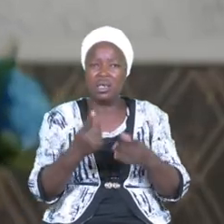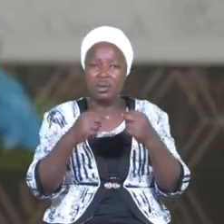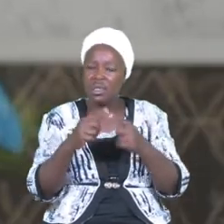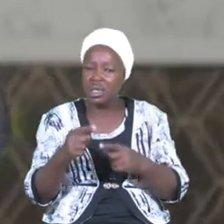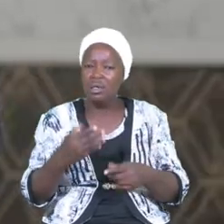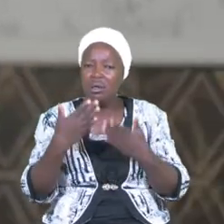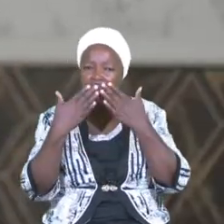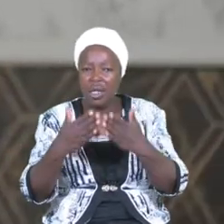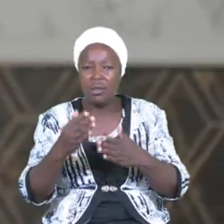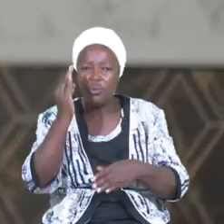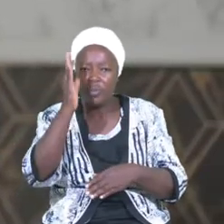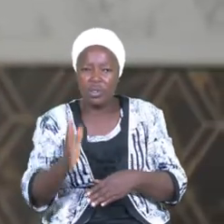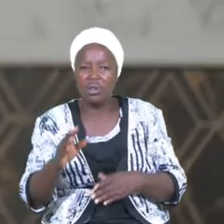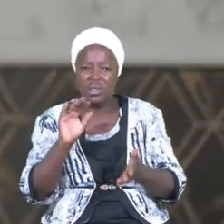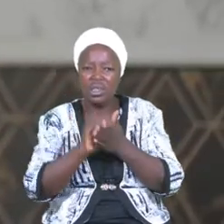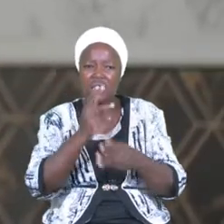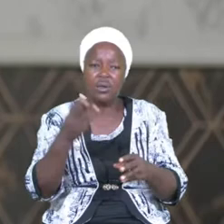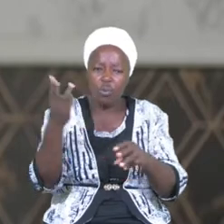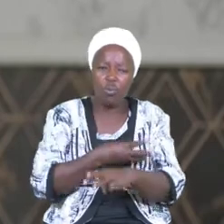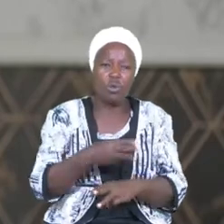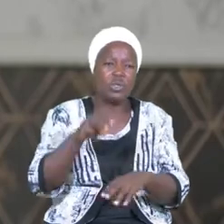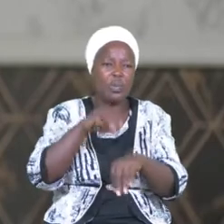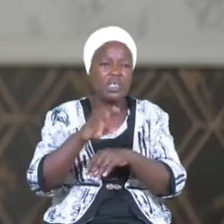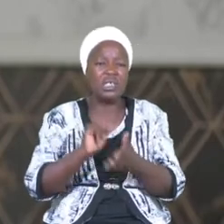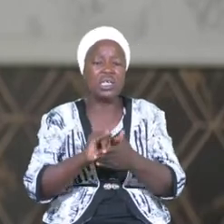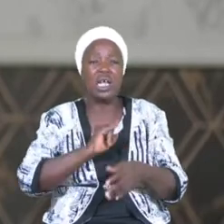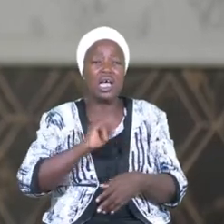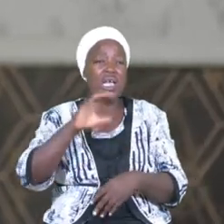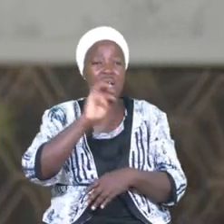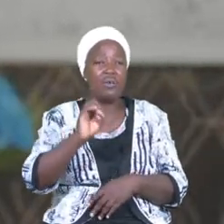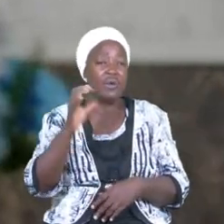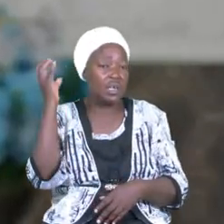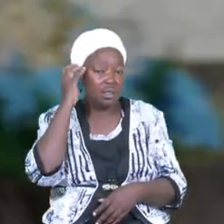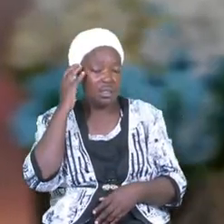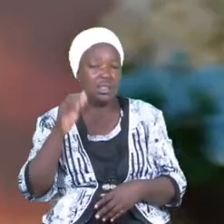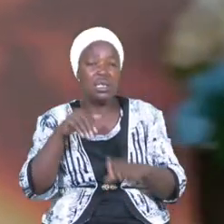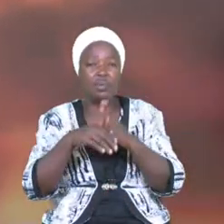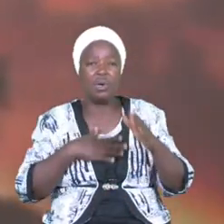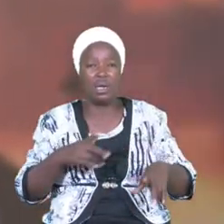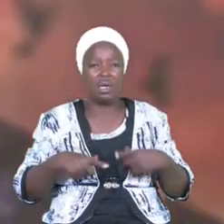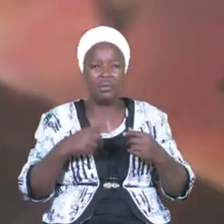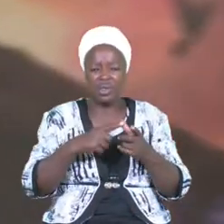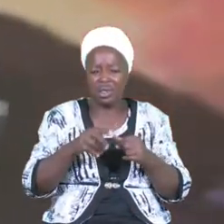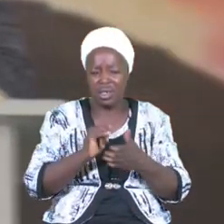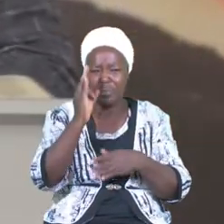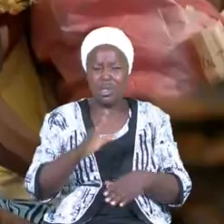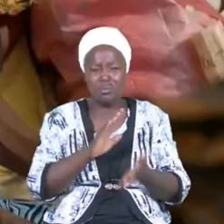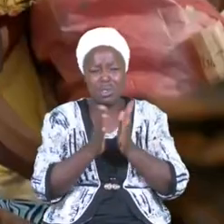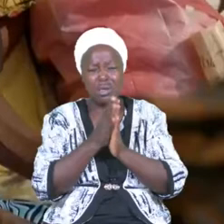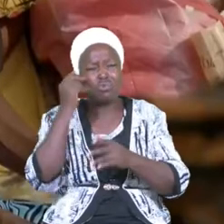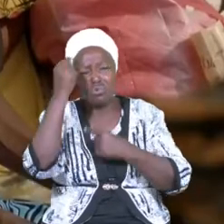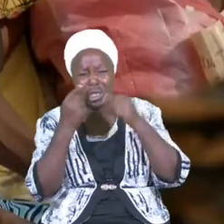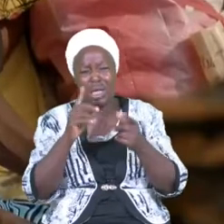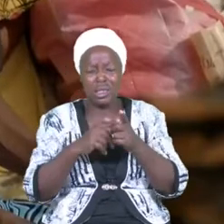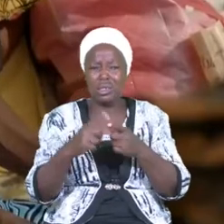ever listened to in my life. And so the preacher became concerned. And then as